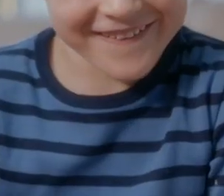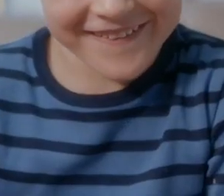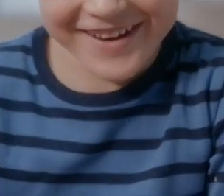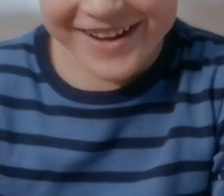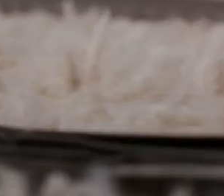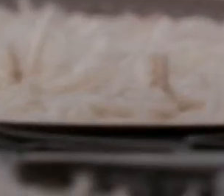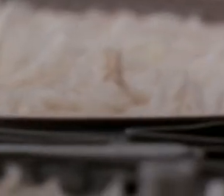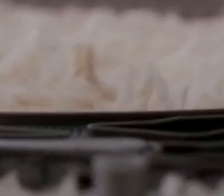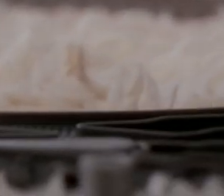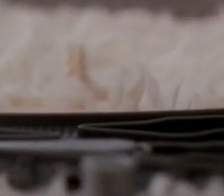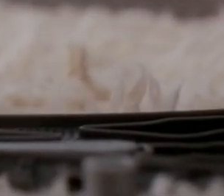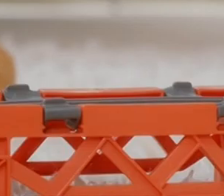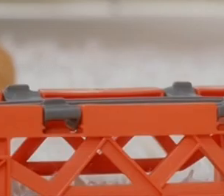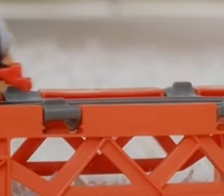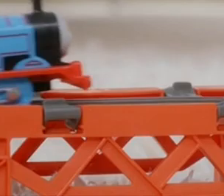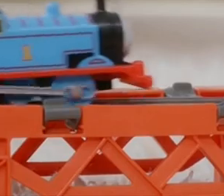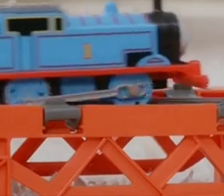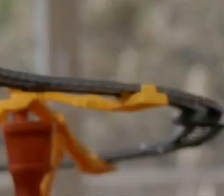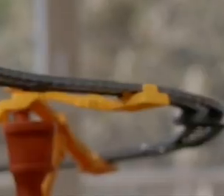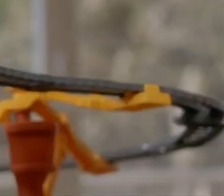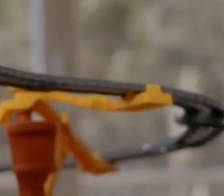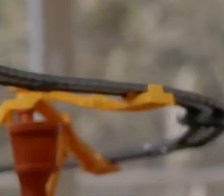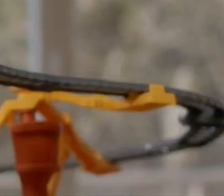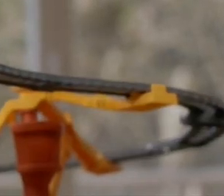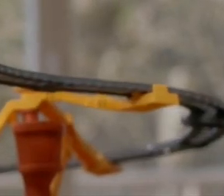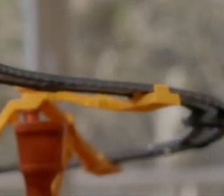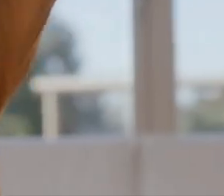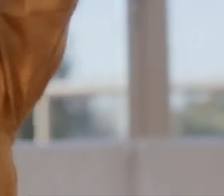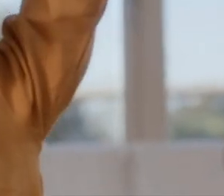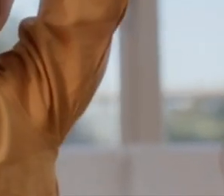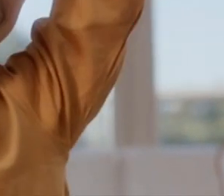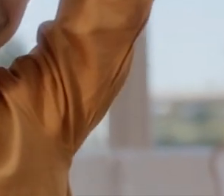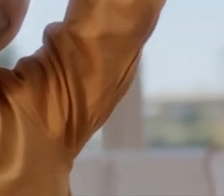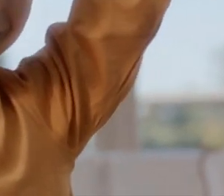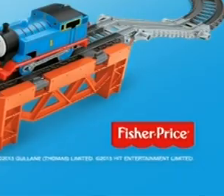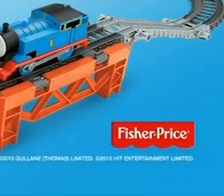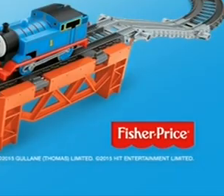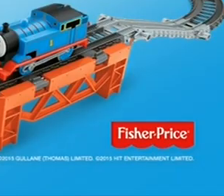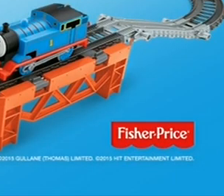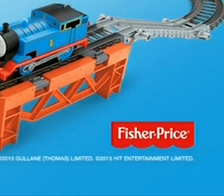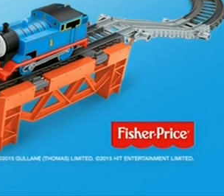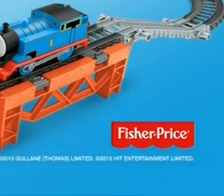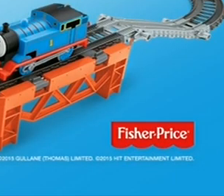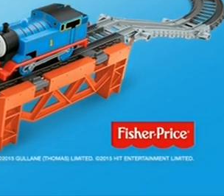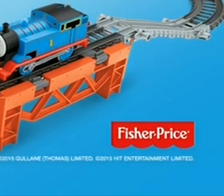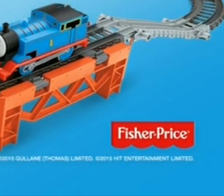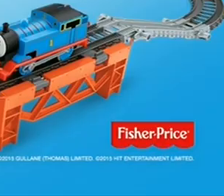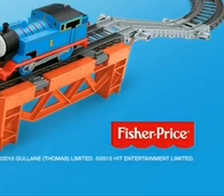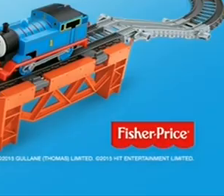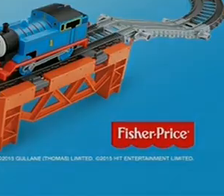All aboard for endless fun and non-stop adventures. Milkshake, brought to you by Thomas and